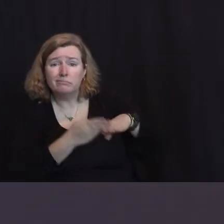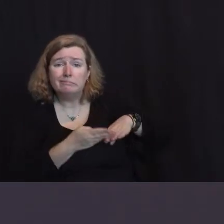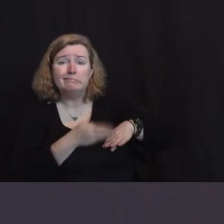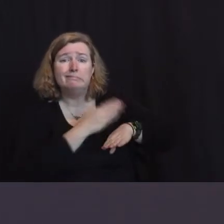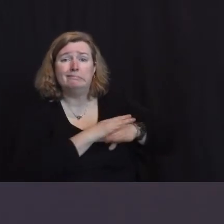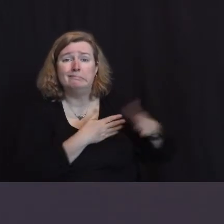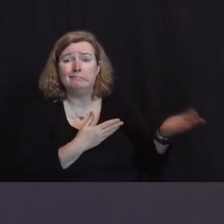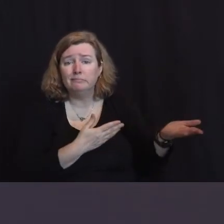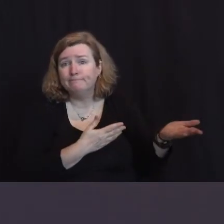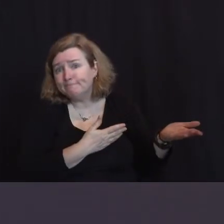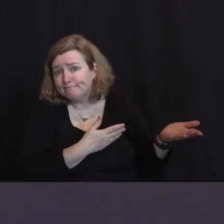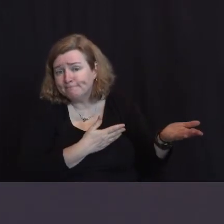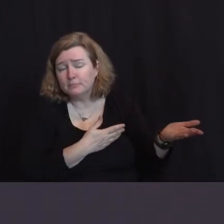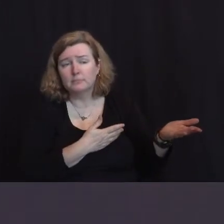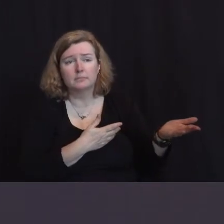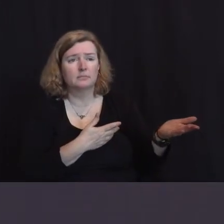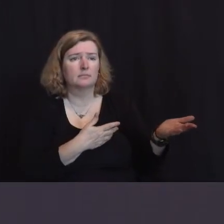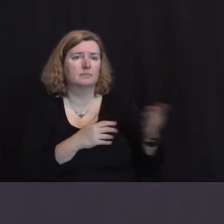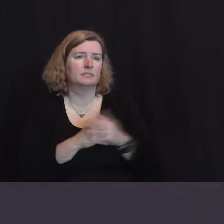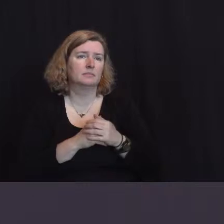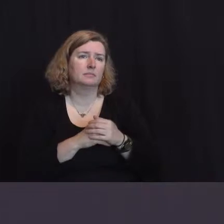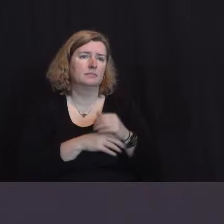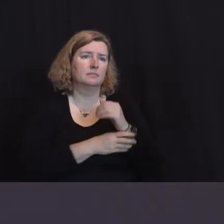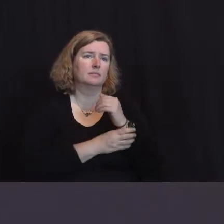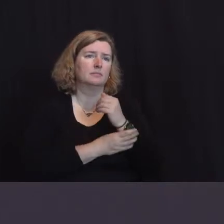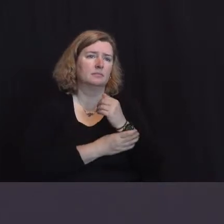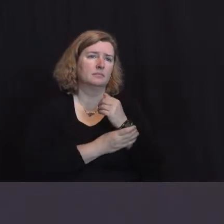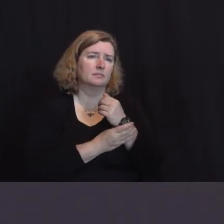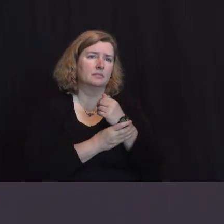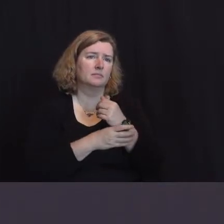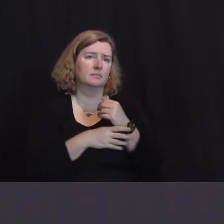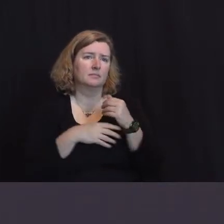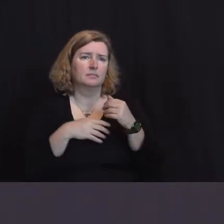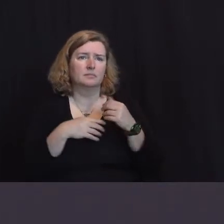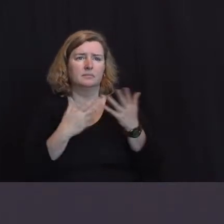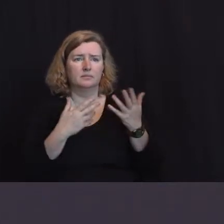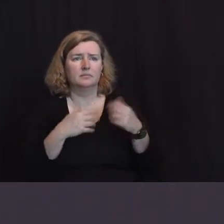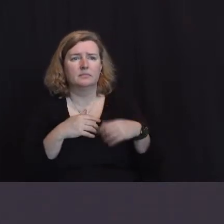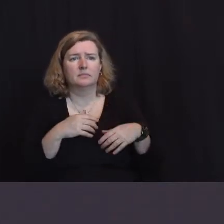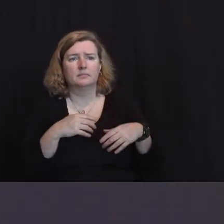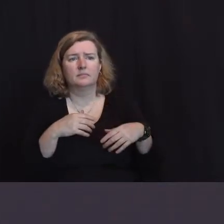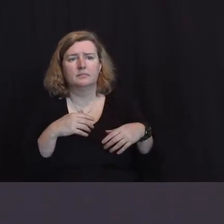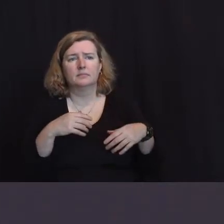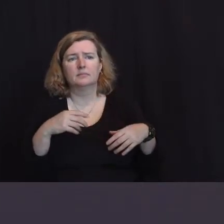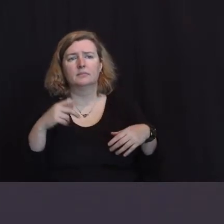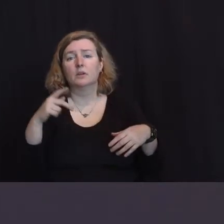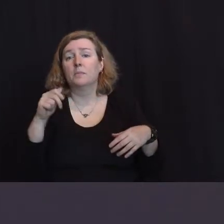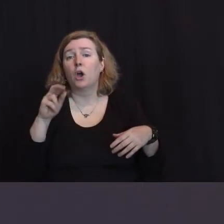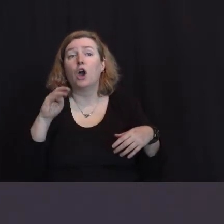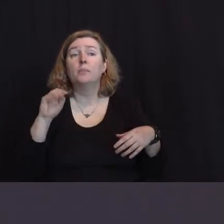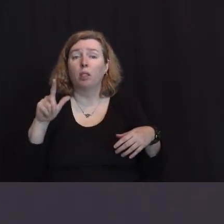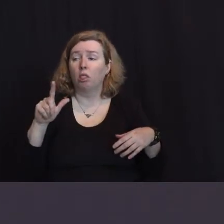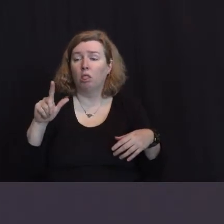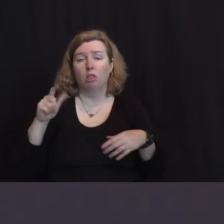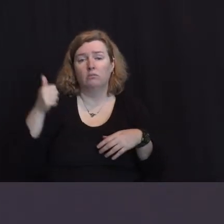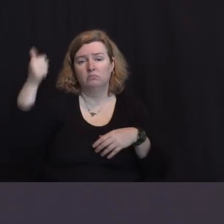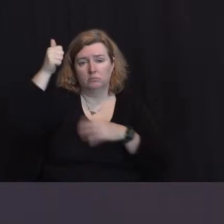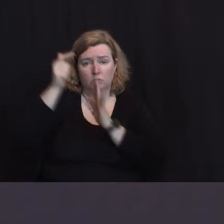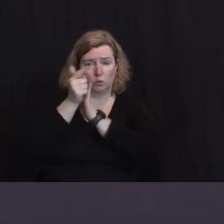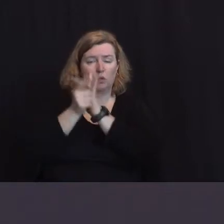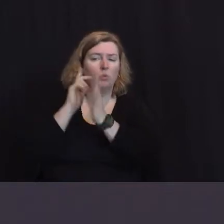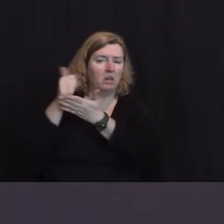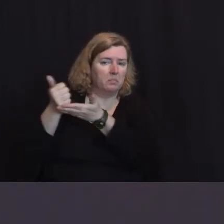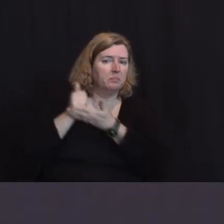well. So the Paramount will help me out here. We're